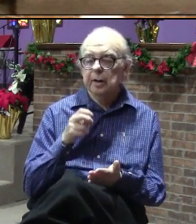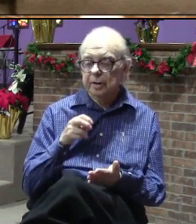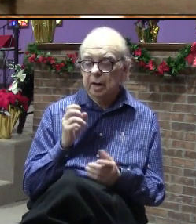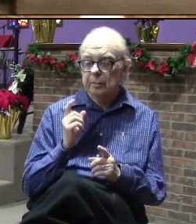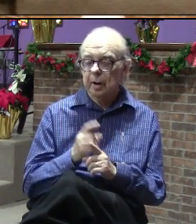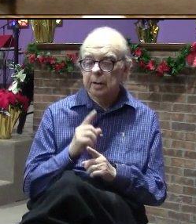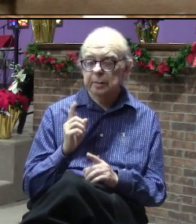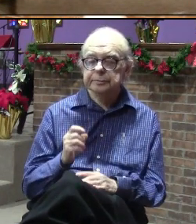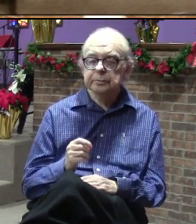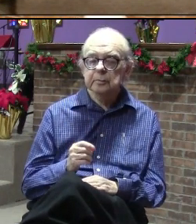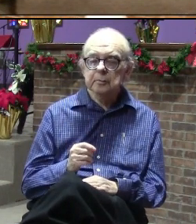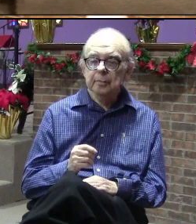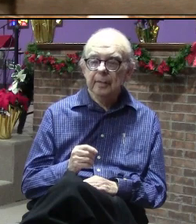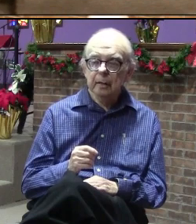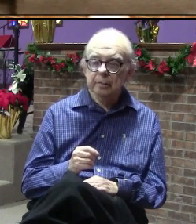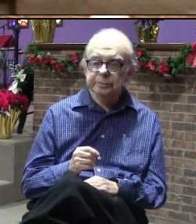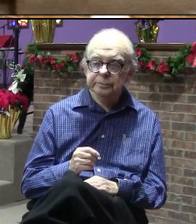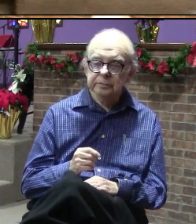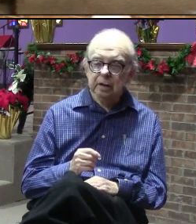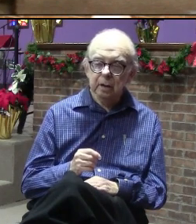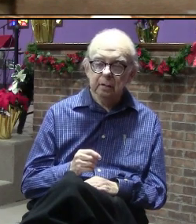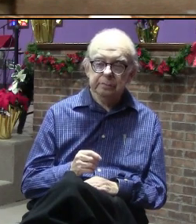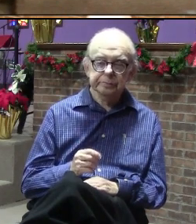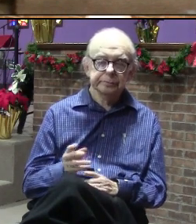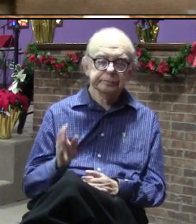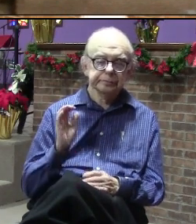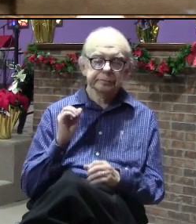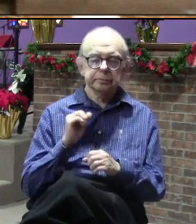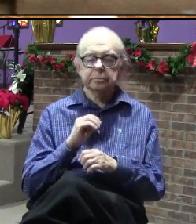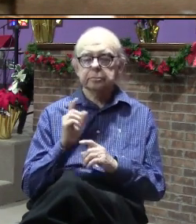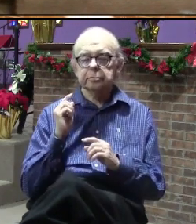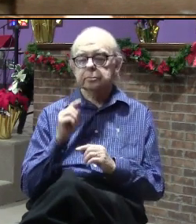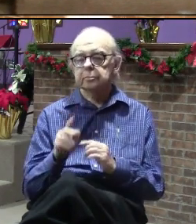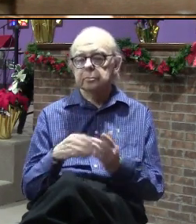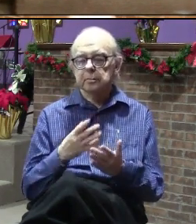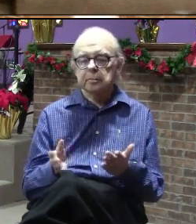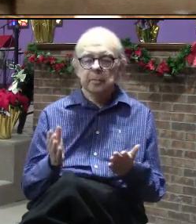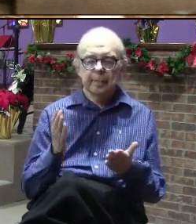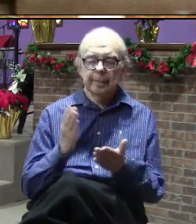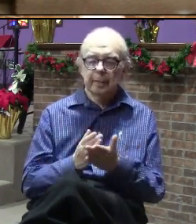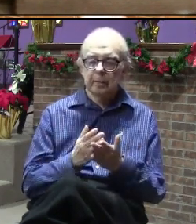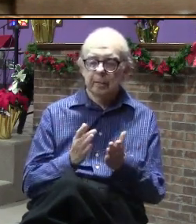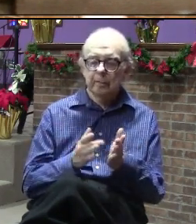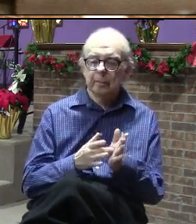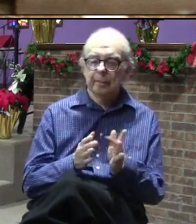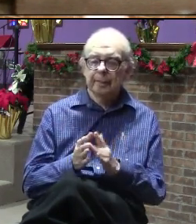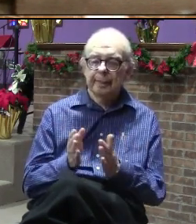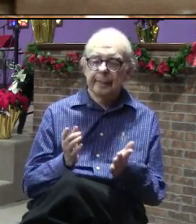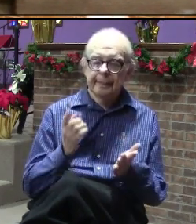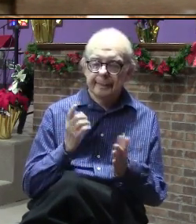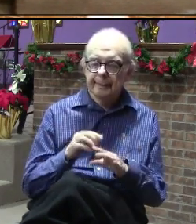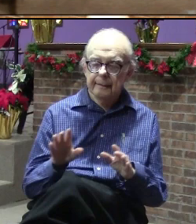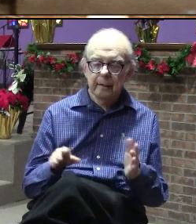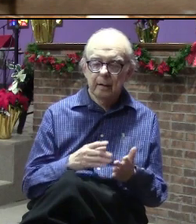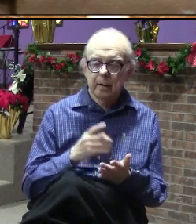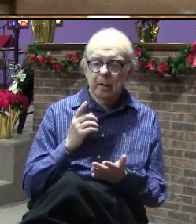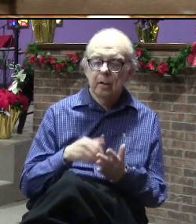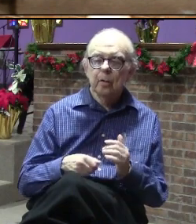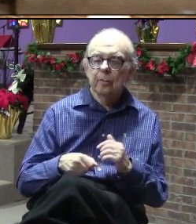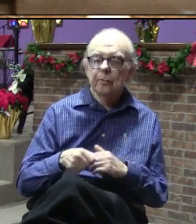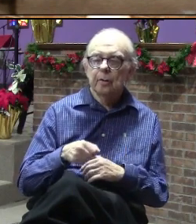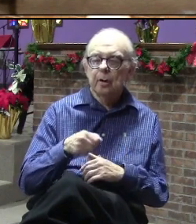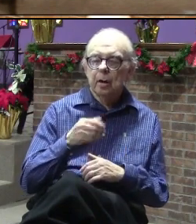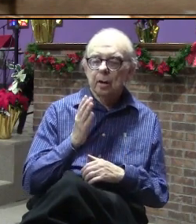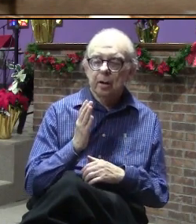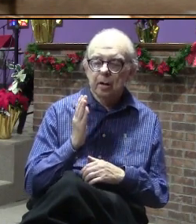right? His mission had always been to stop Jesus from doing what God